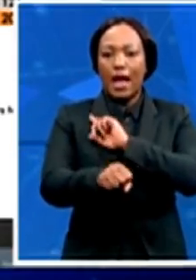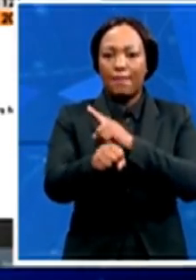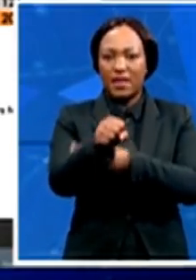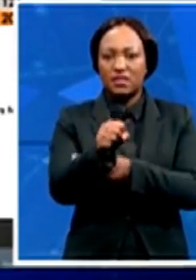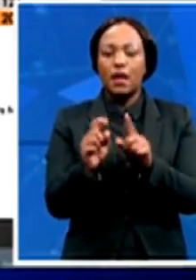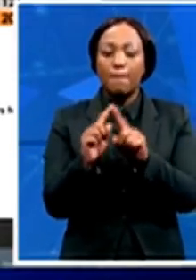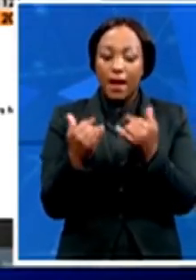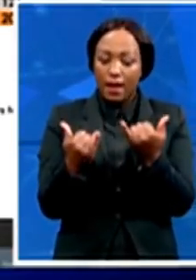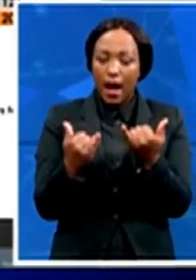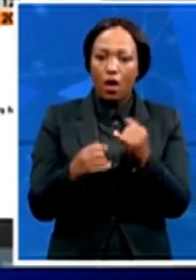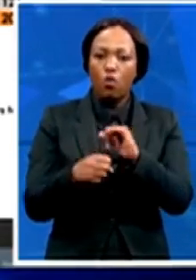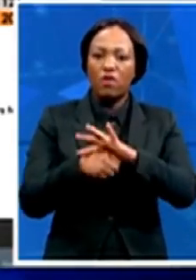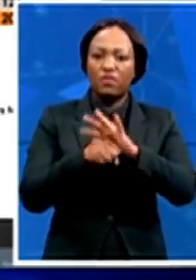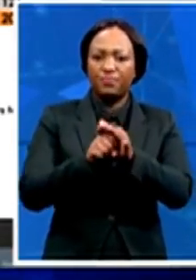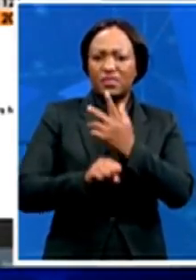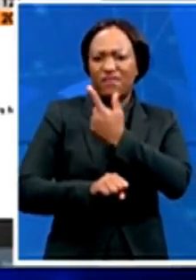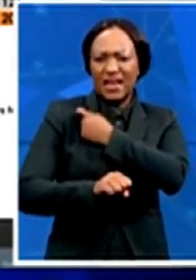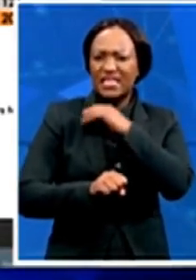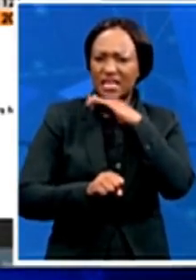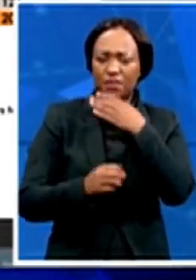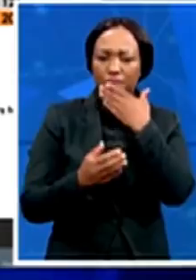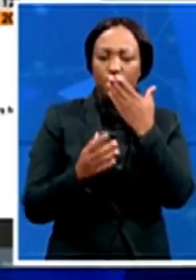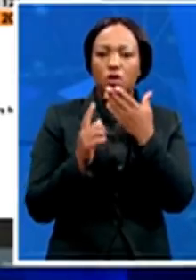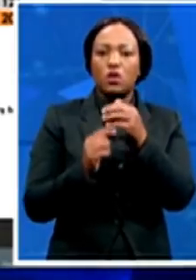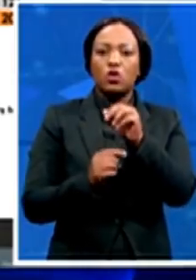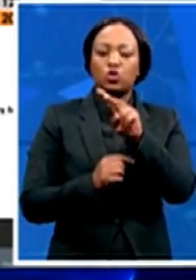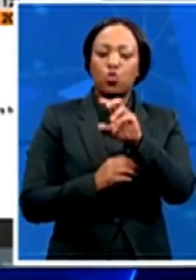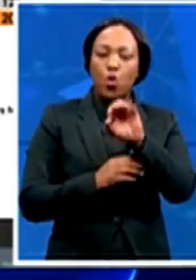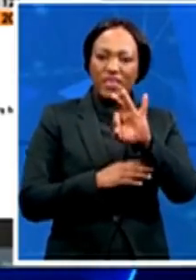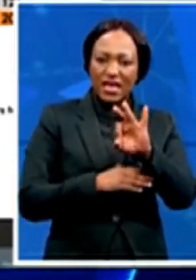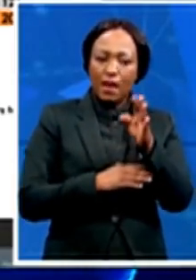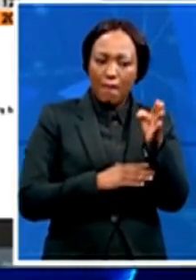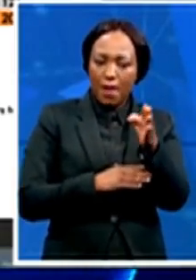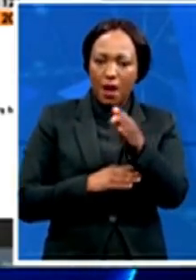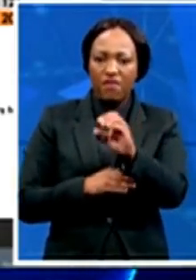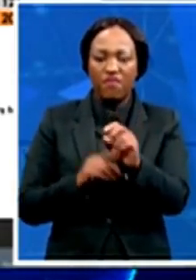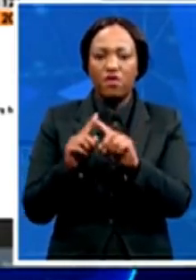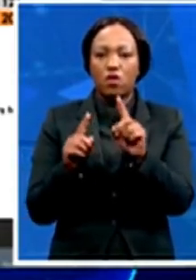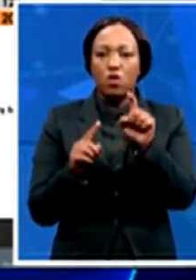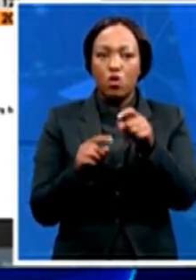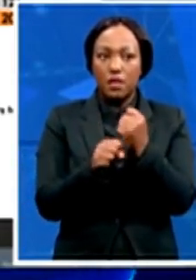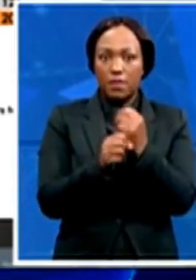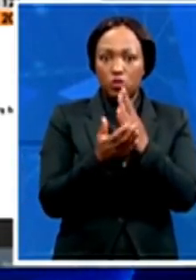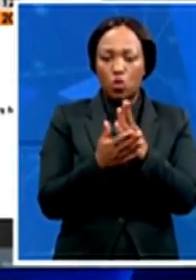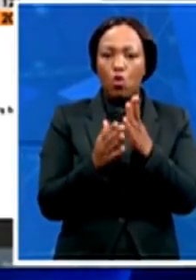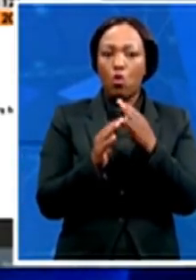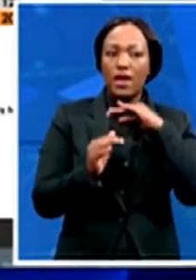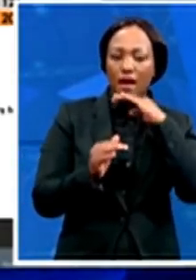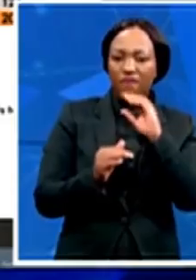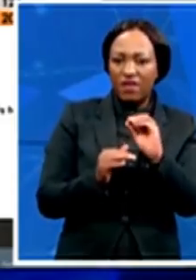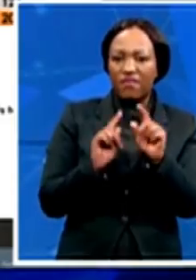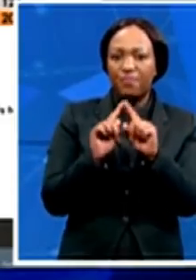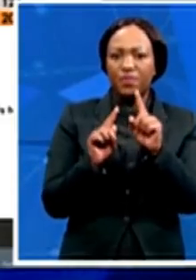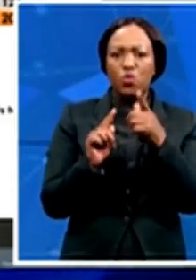we're running 203 sites, and at the sites, we have to ration and make sure that we have enough amounts that we don't run out completely. In